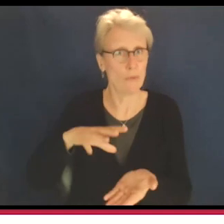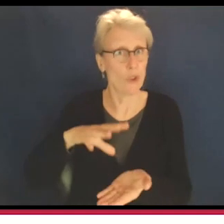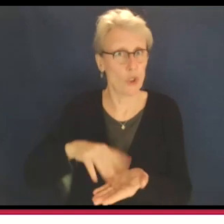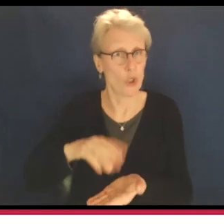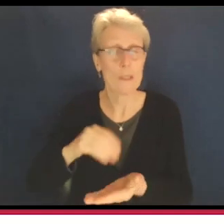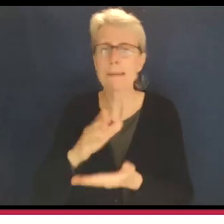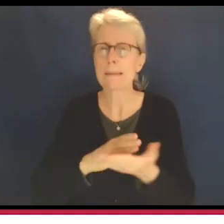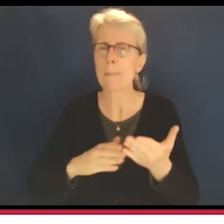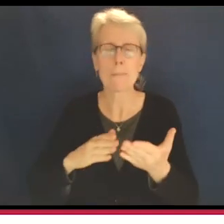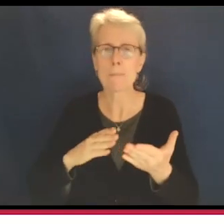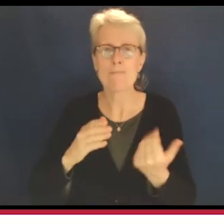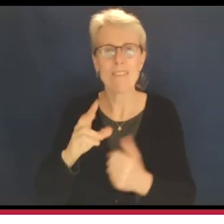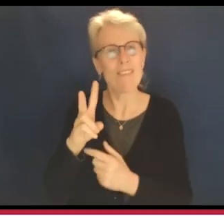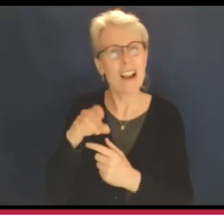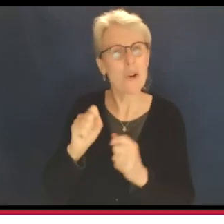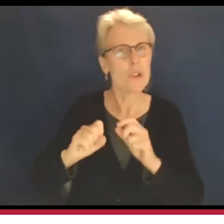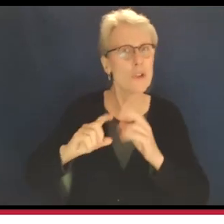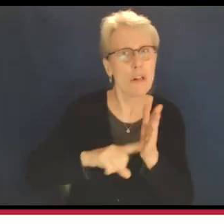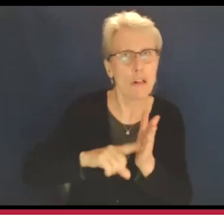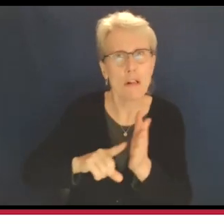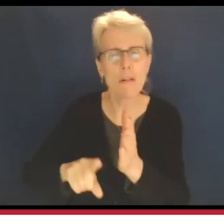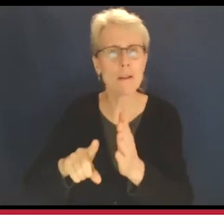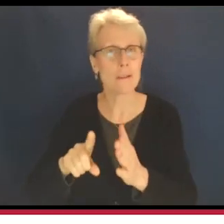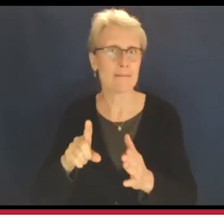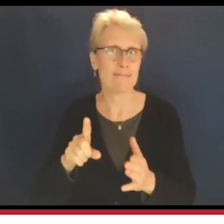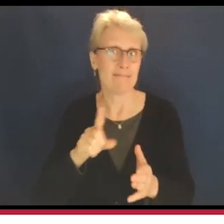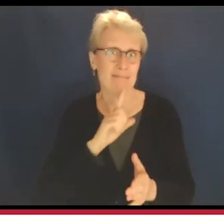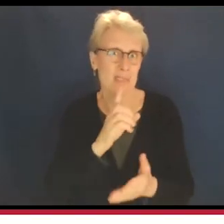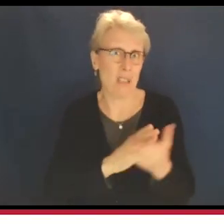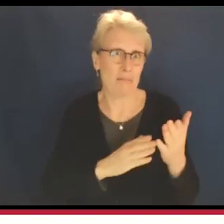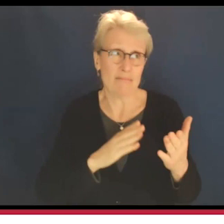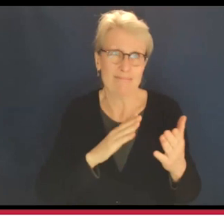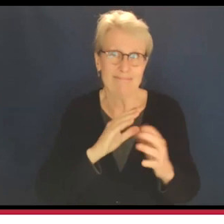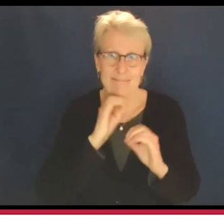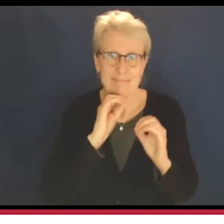don't learn from virus prospecting, which I'll define in a minute.